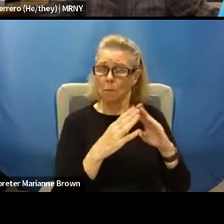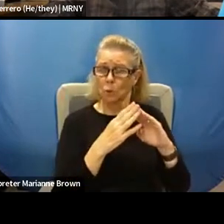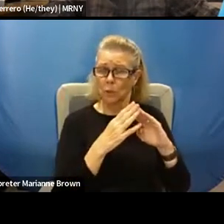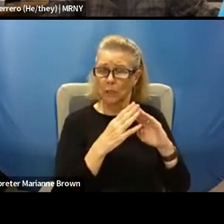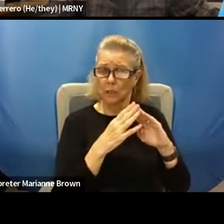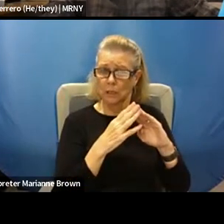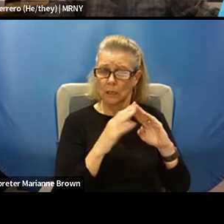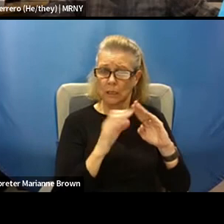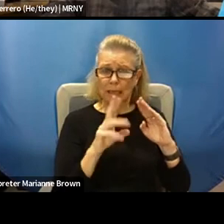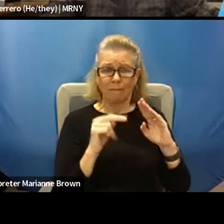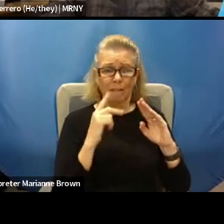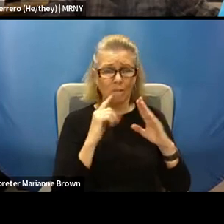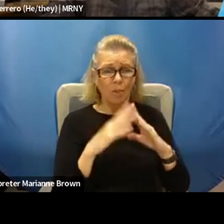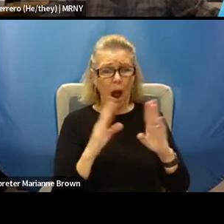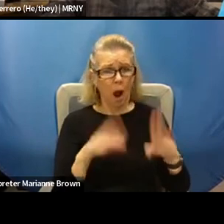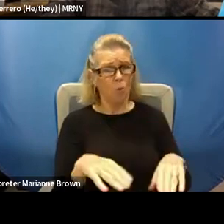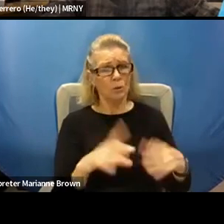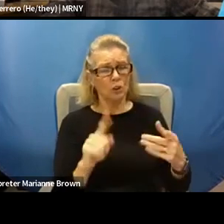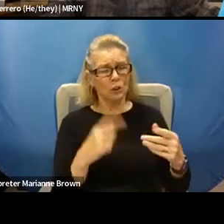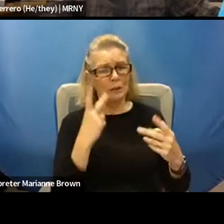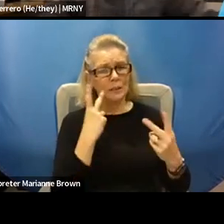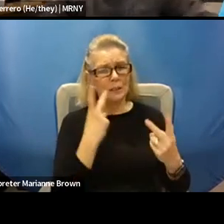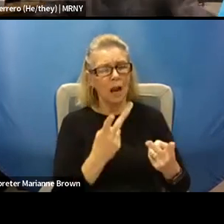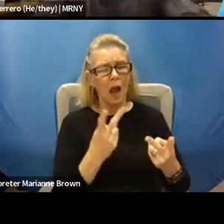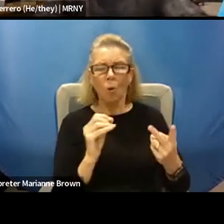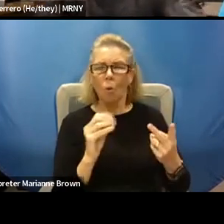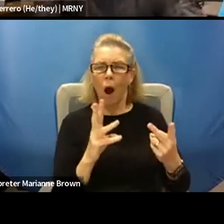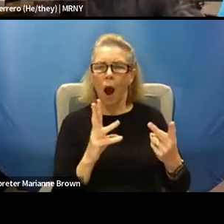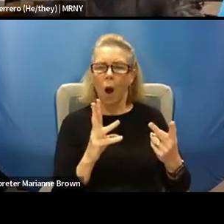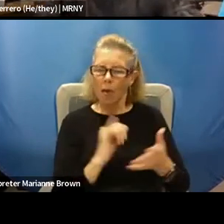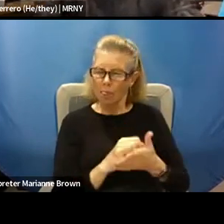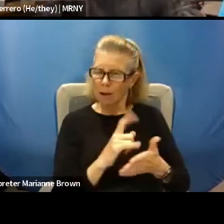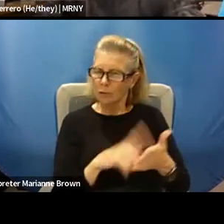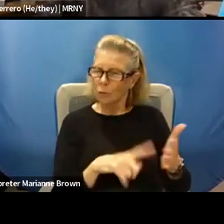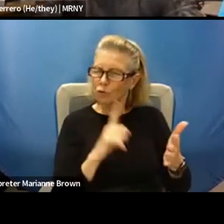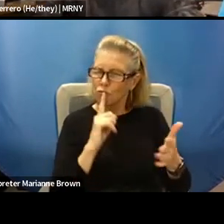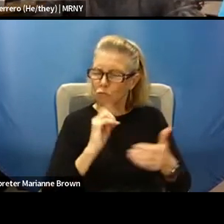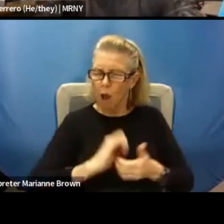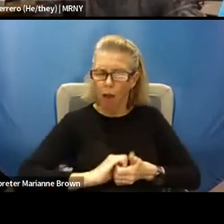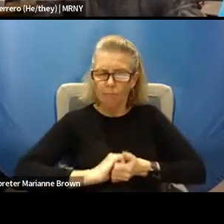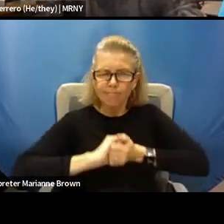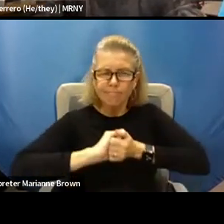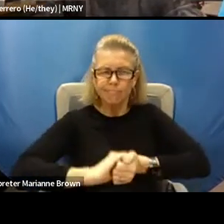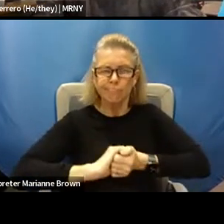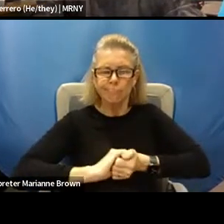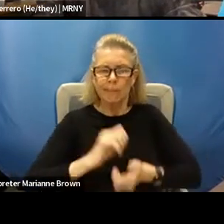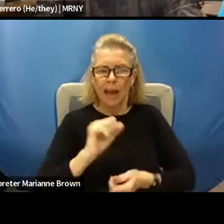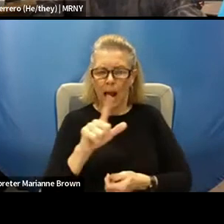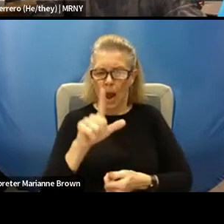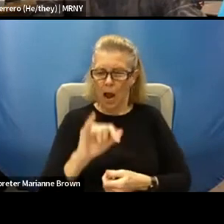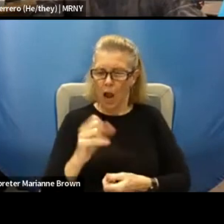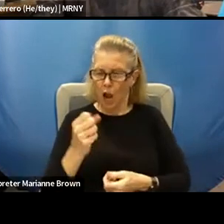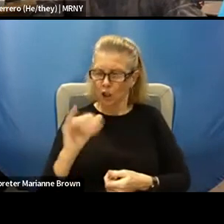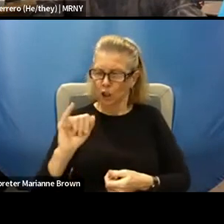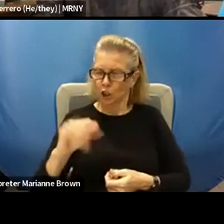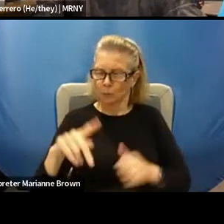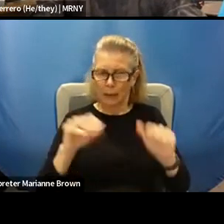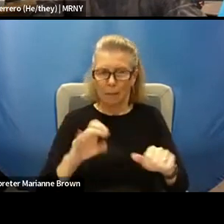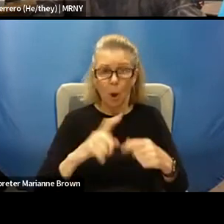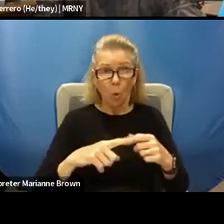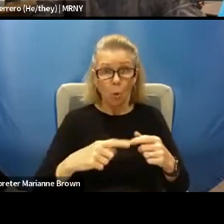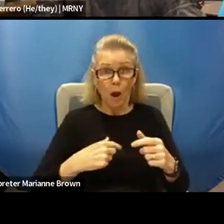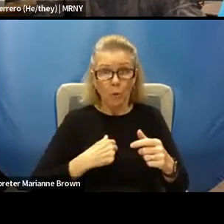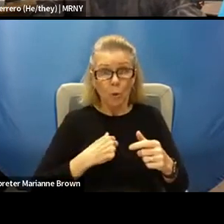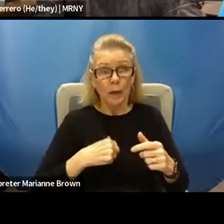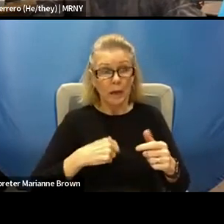just to see that, oh, wow, you know, this is what real allyship can be when we activate people, when we use our positions